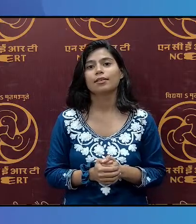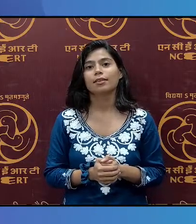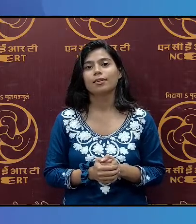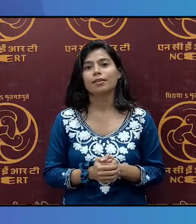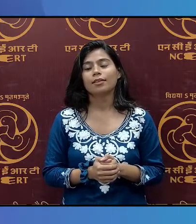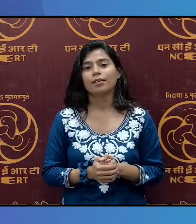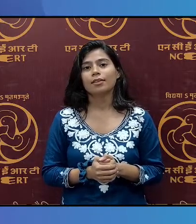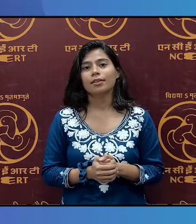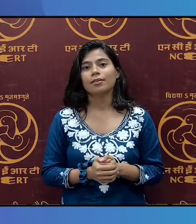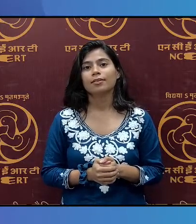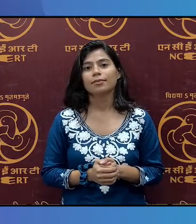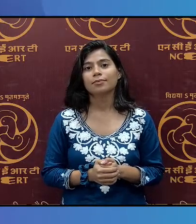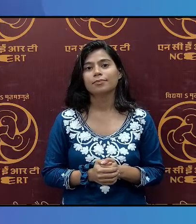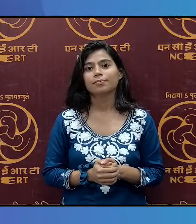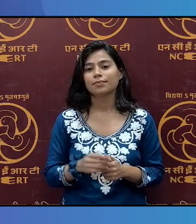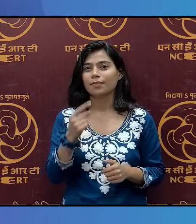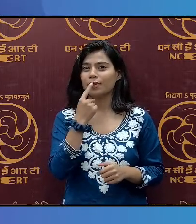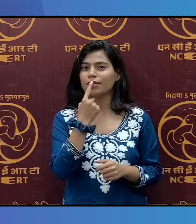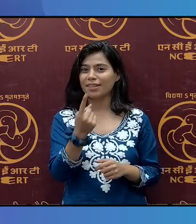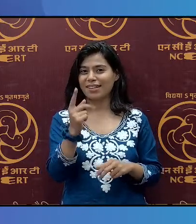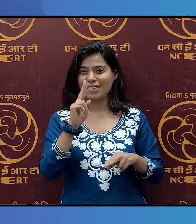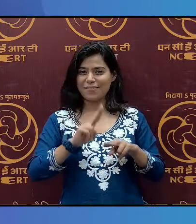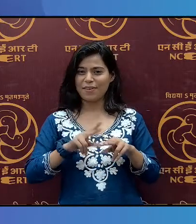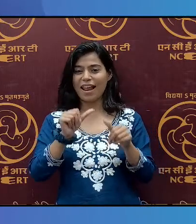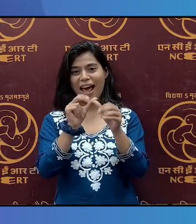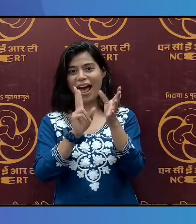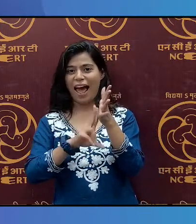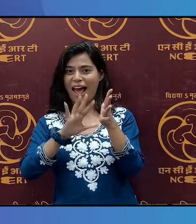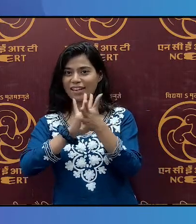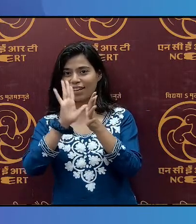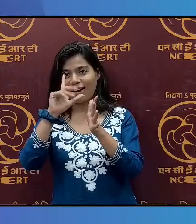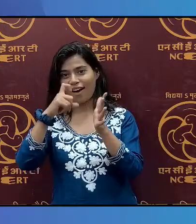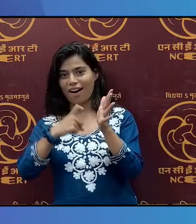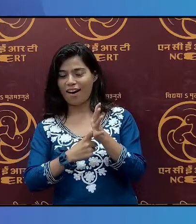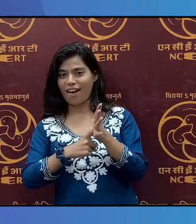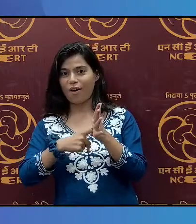Pardon, madam? I said even an anchor.